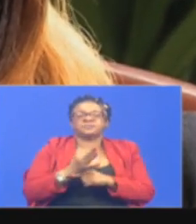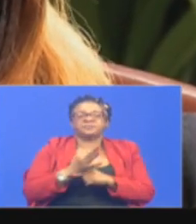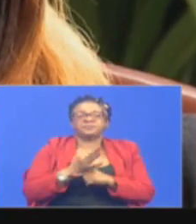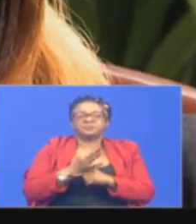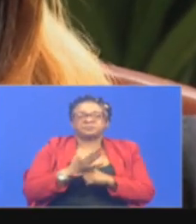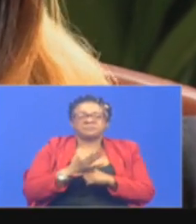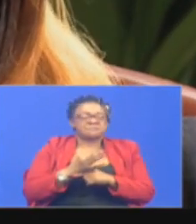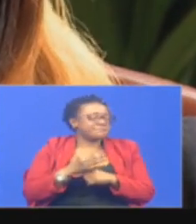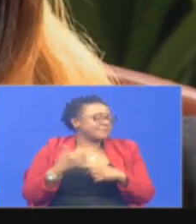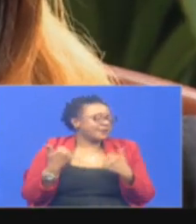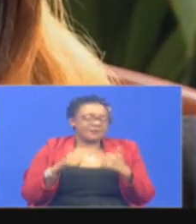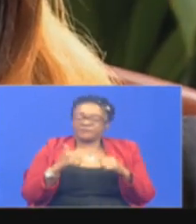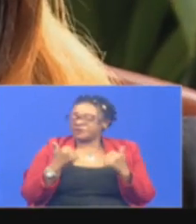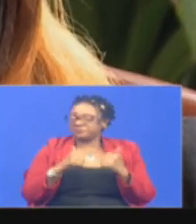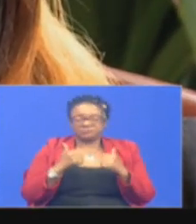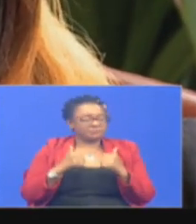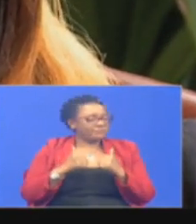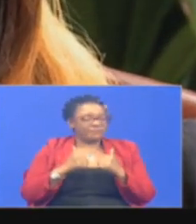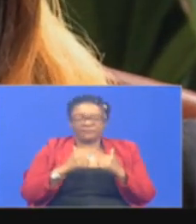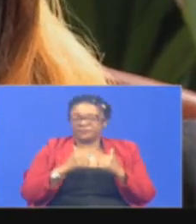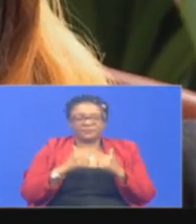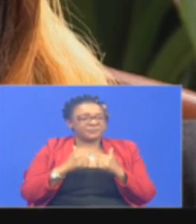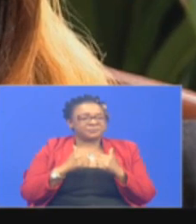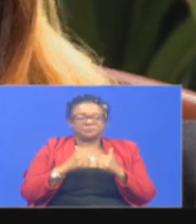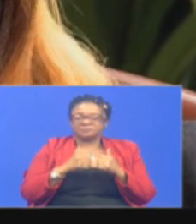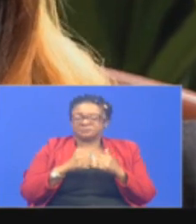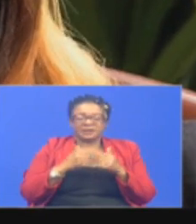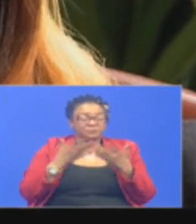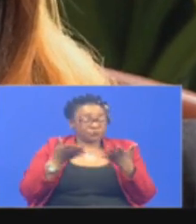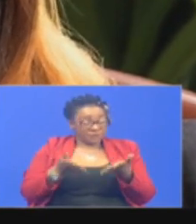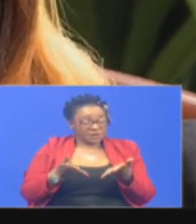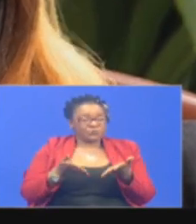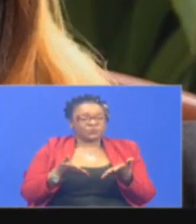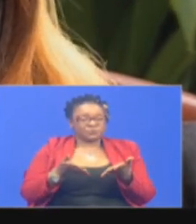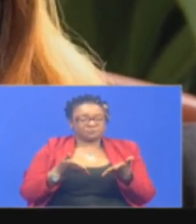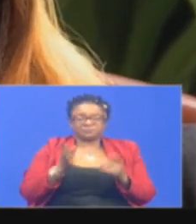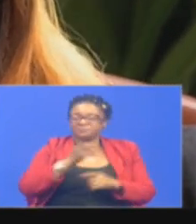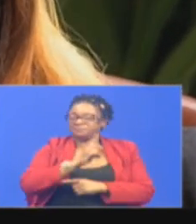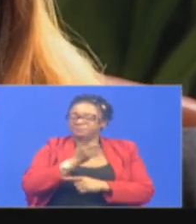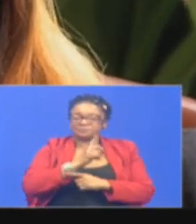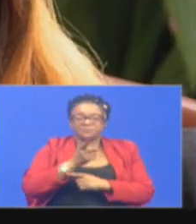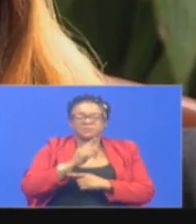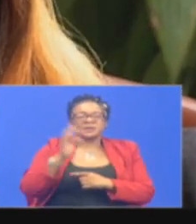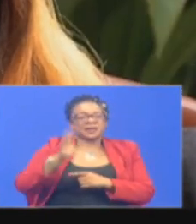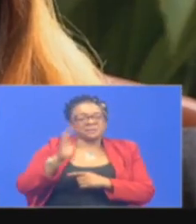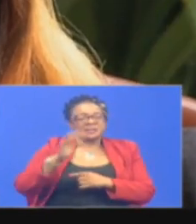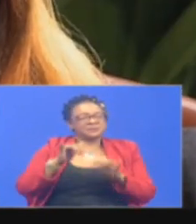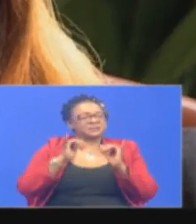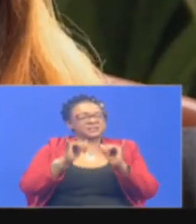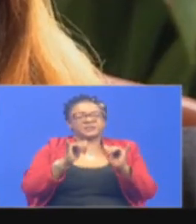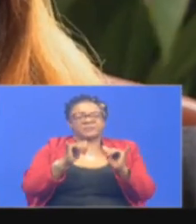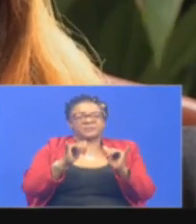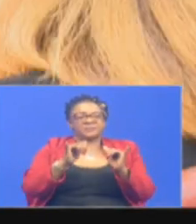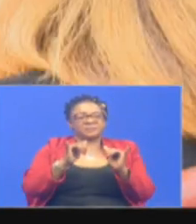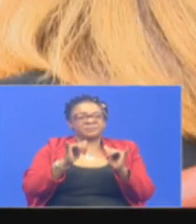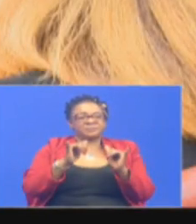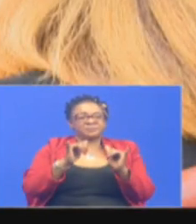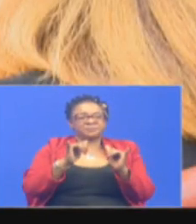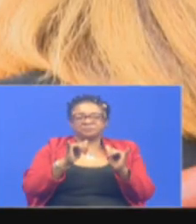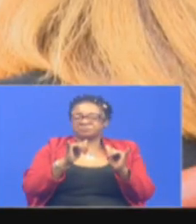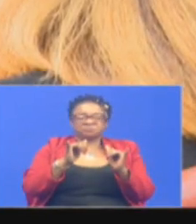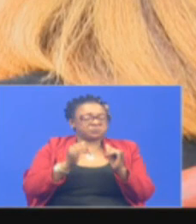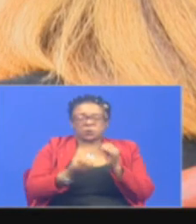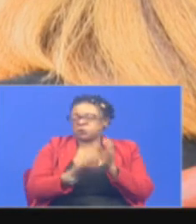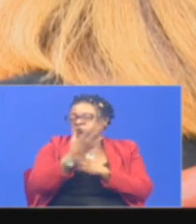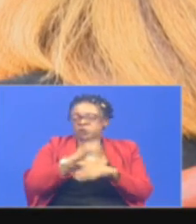did not comply. He has not complied to date. The cabinet remains improperly